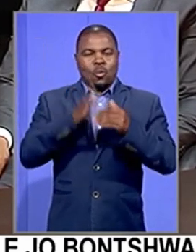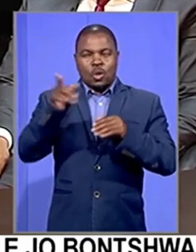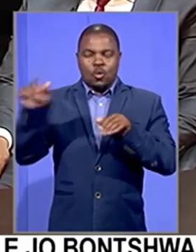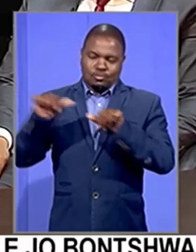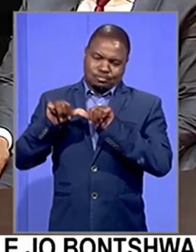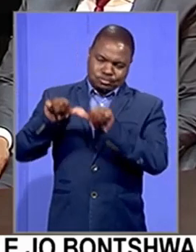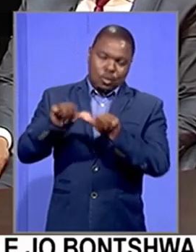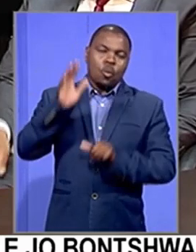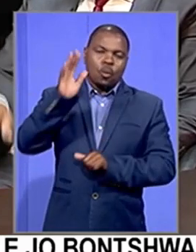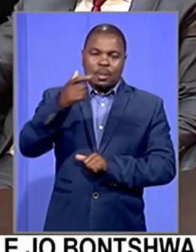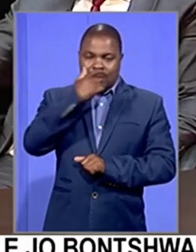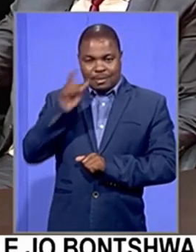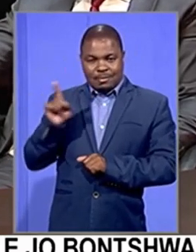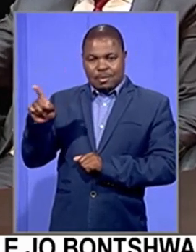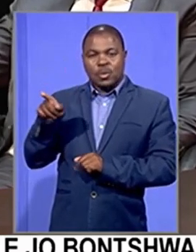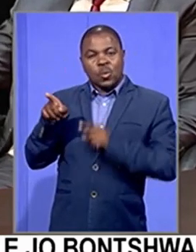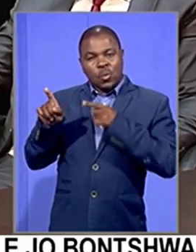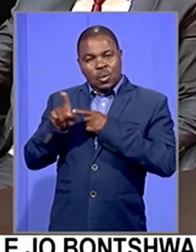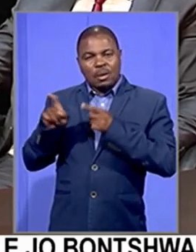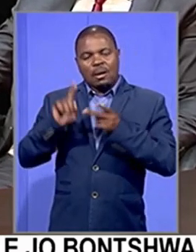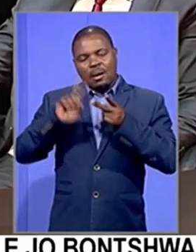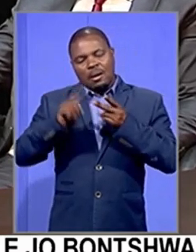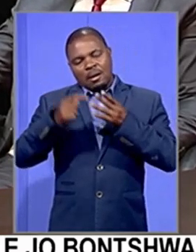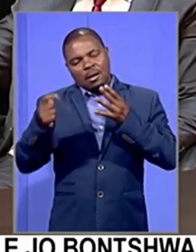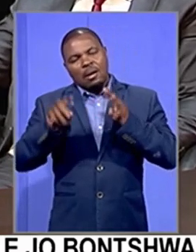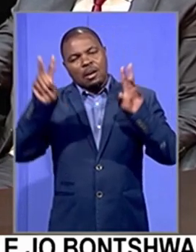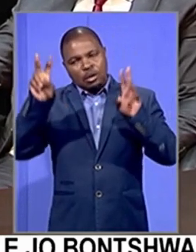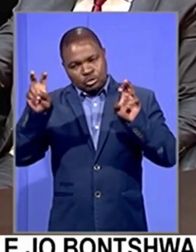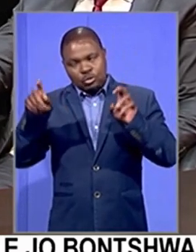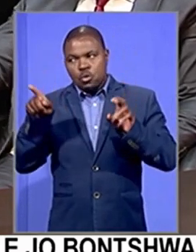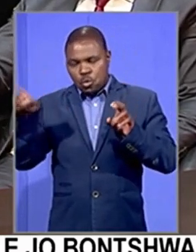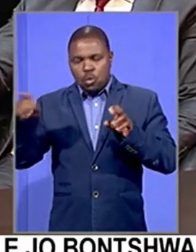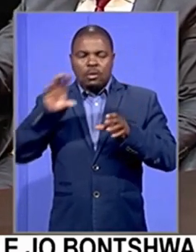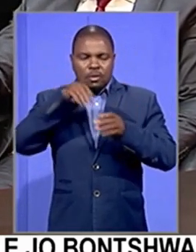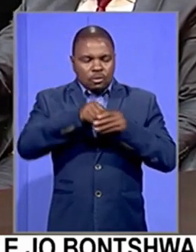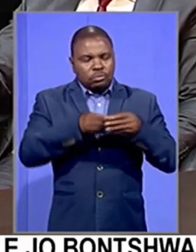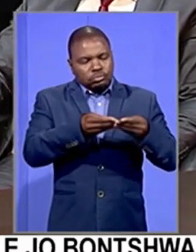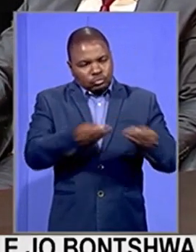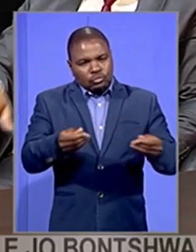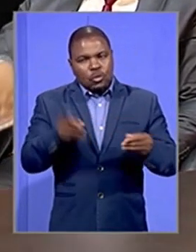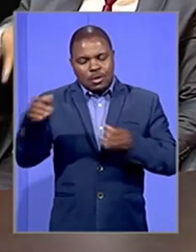the president of the ANC. He's going to face all other issues as a member of the ANC and a leader of the ANC.